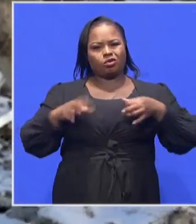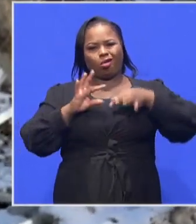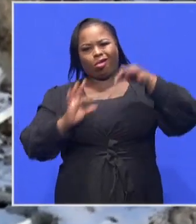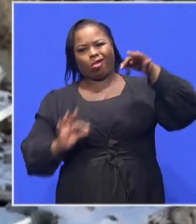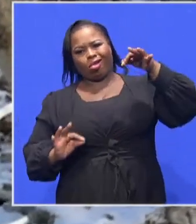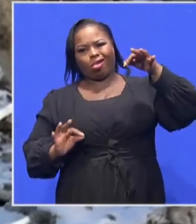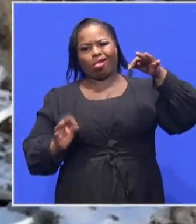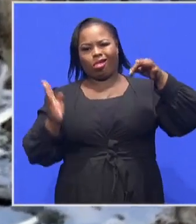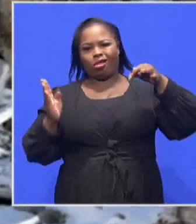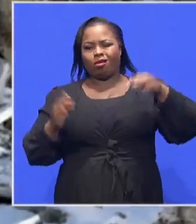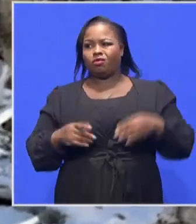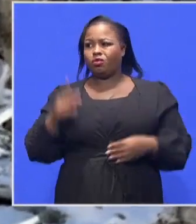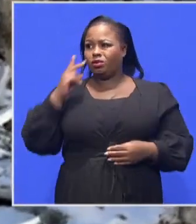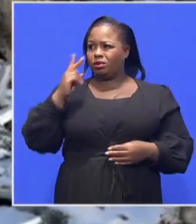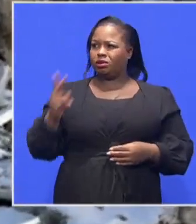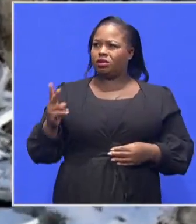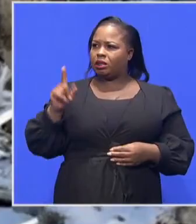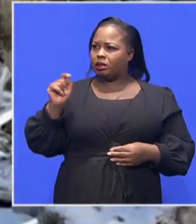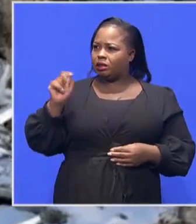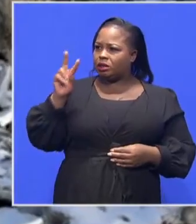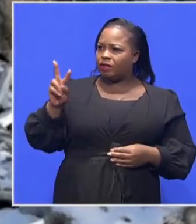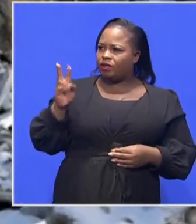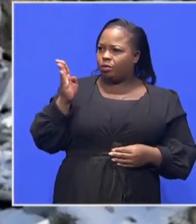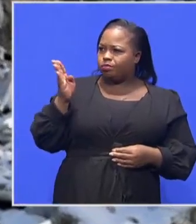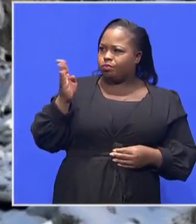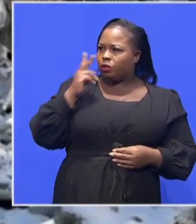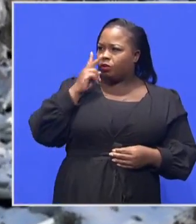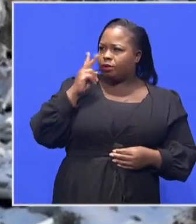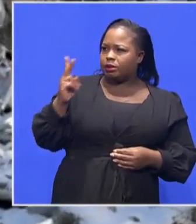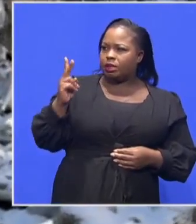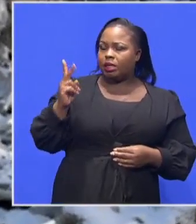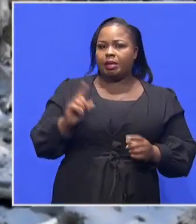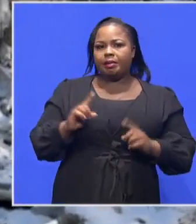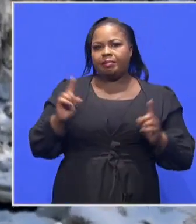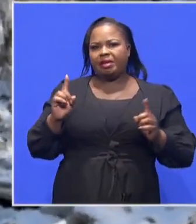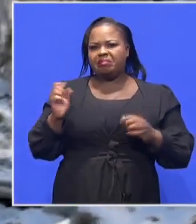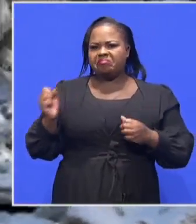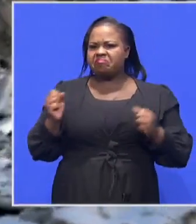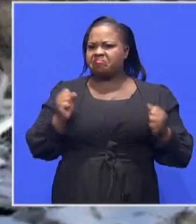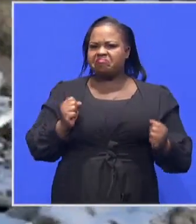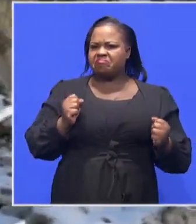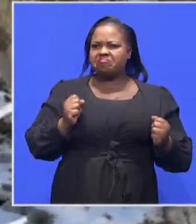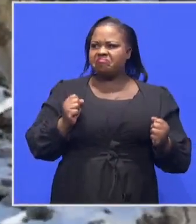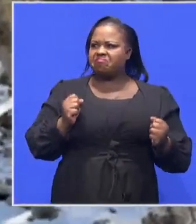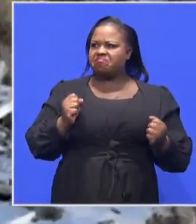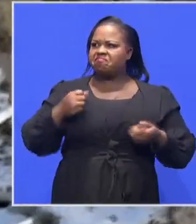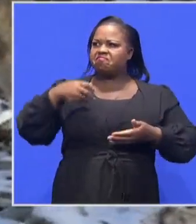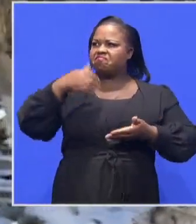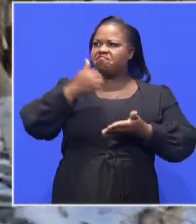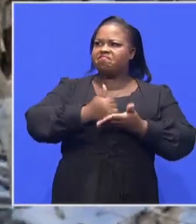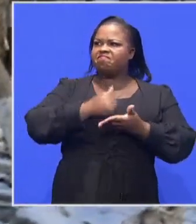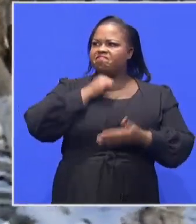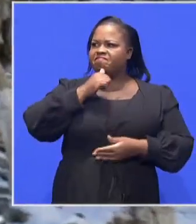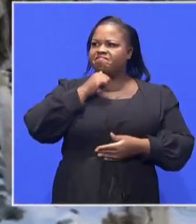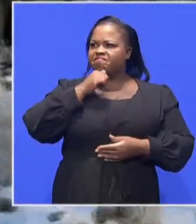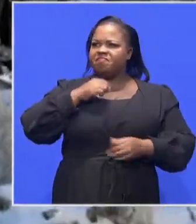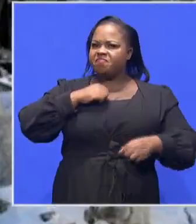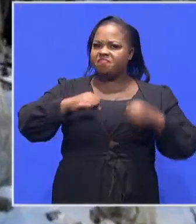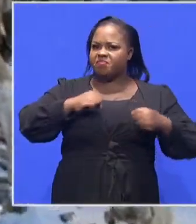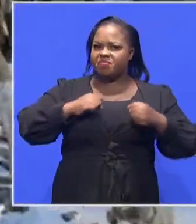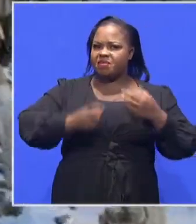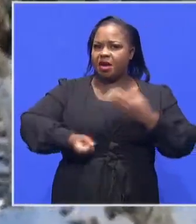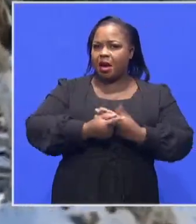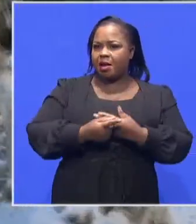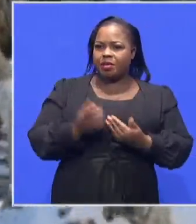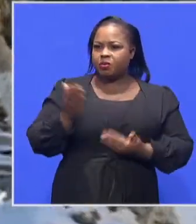Also even a small television set which has somehow managed to stay upstanding despite those major